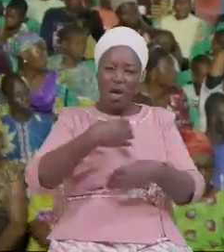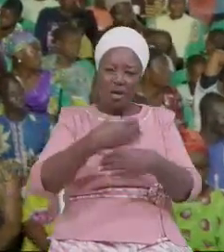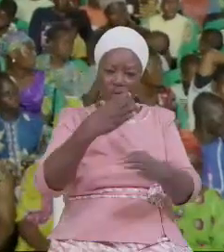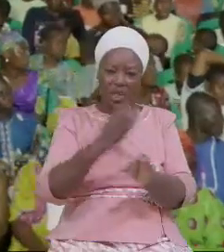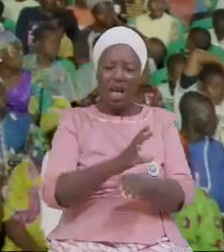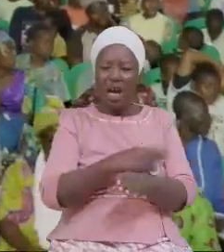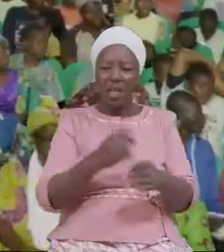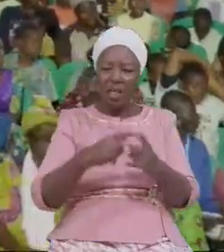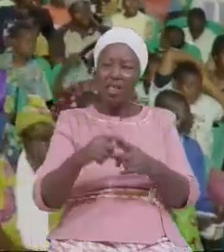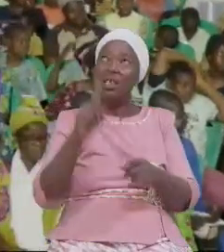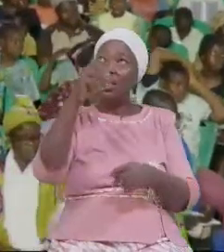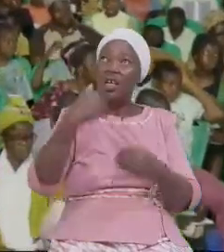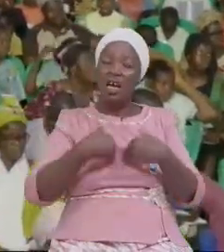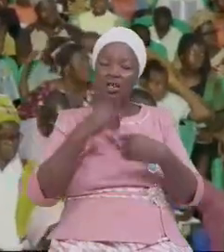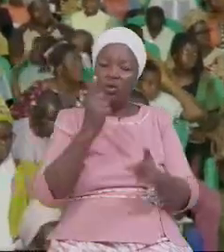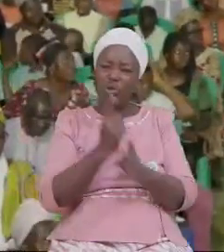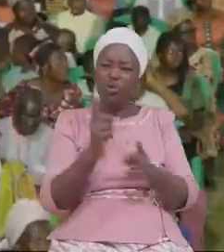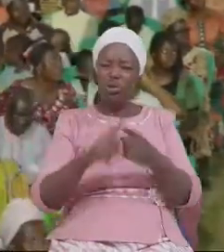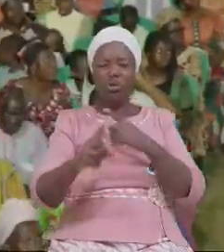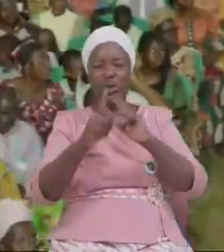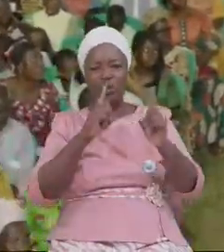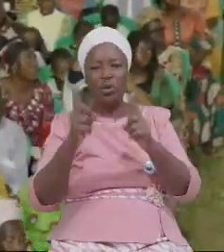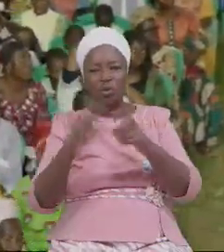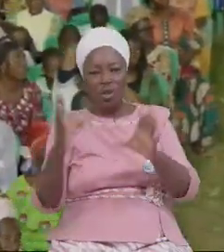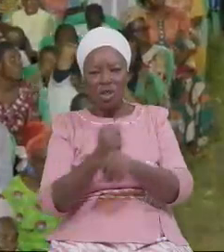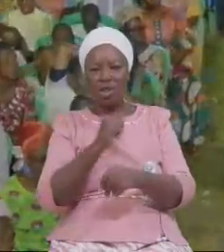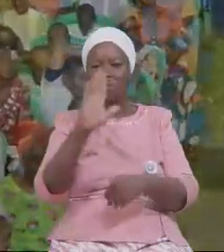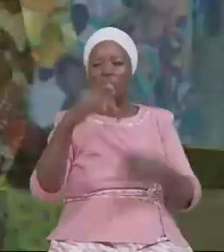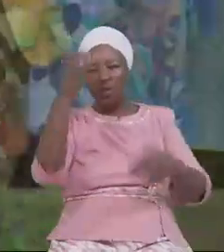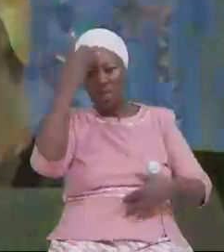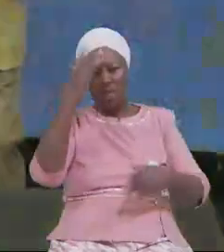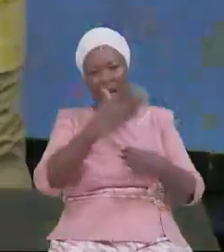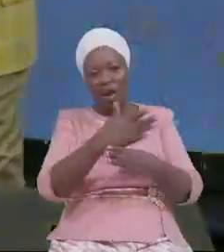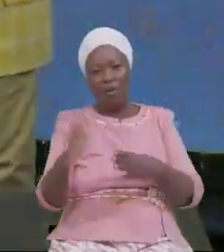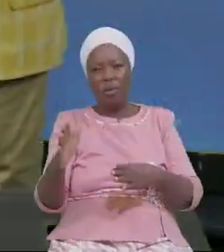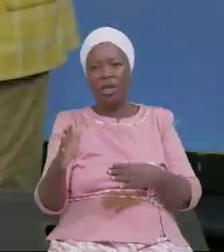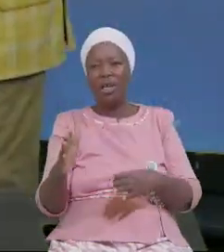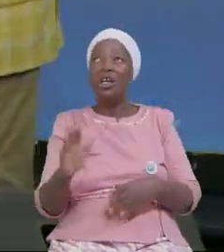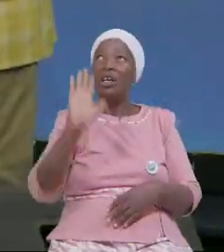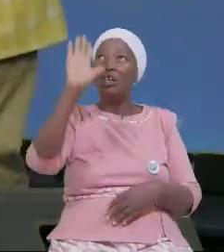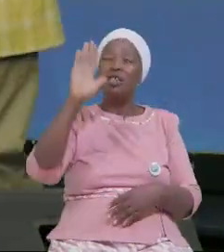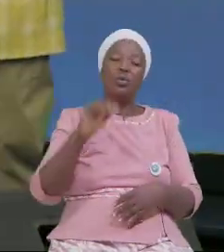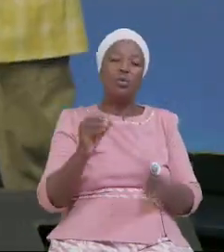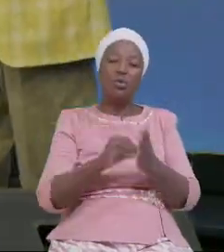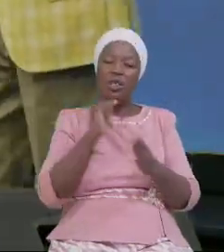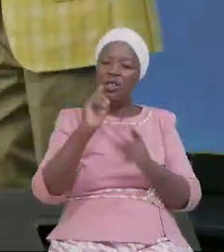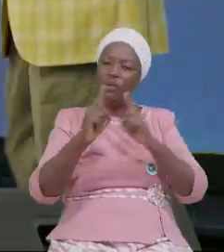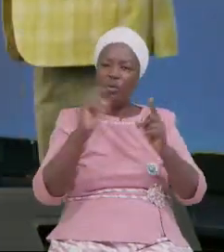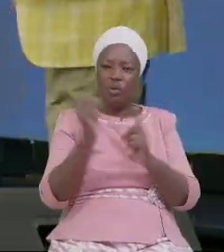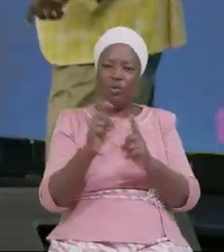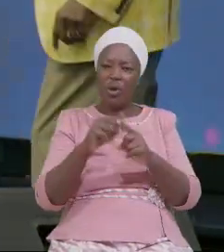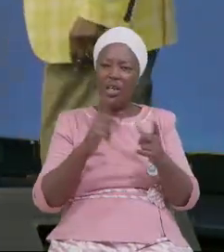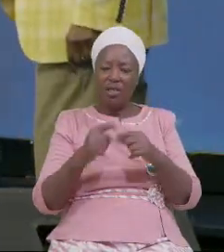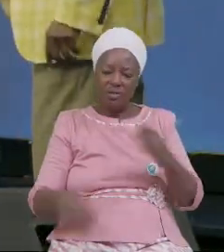has to speak to take your sickness away. It's through his spoken word. And to